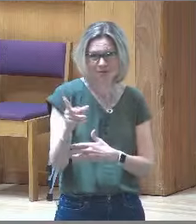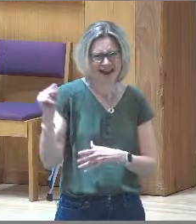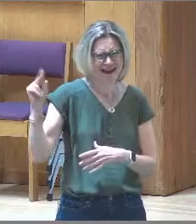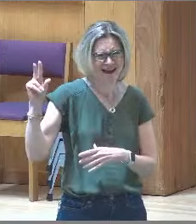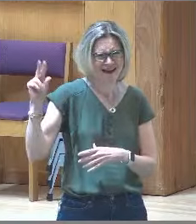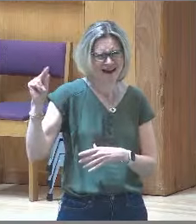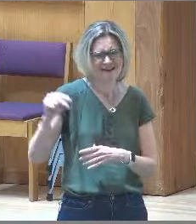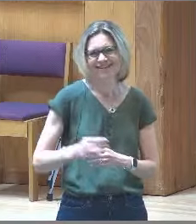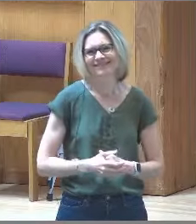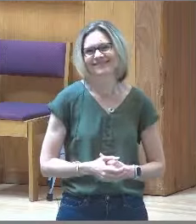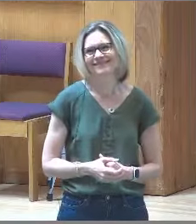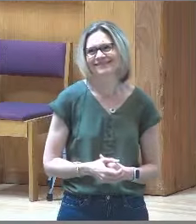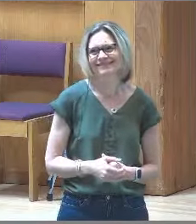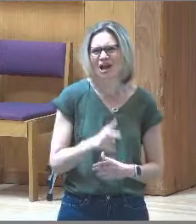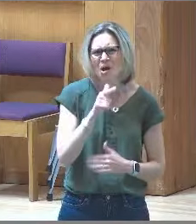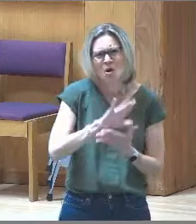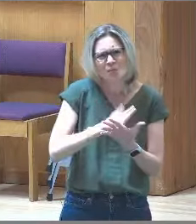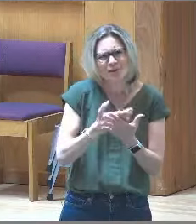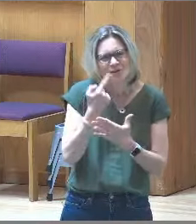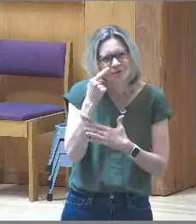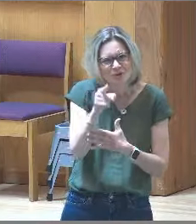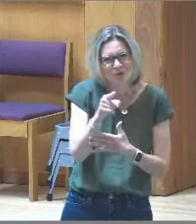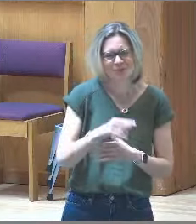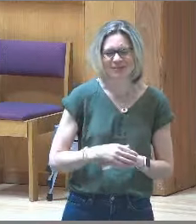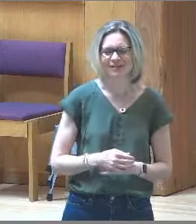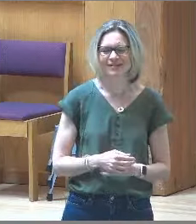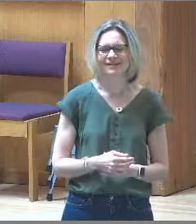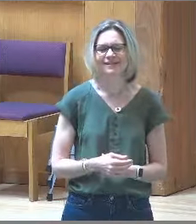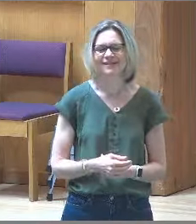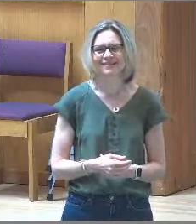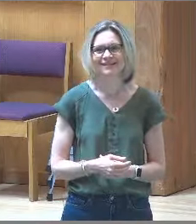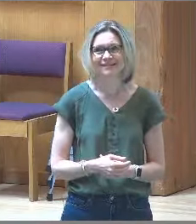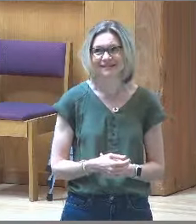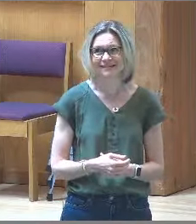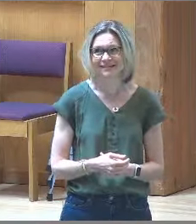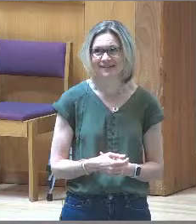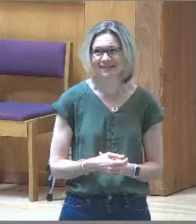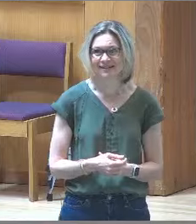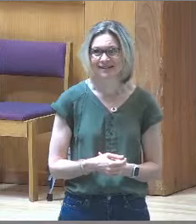No? So who will be cooking for you?